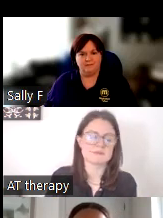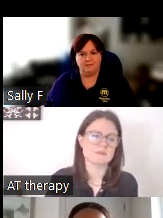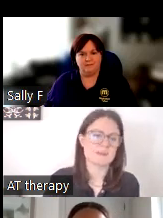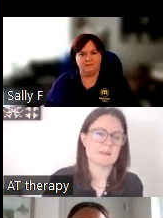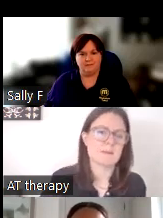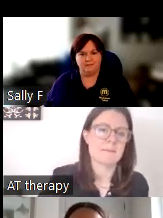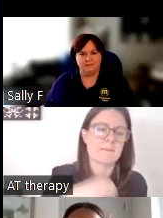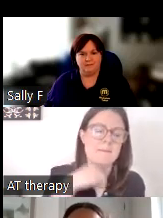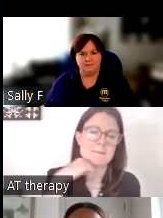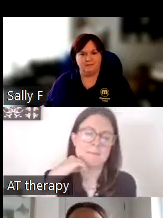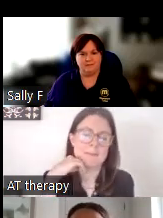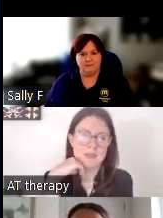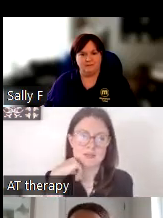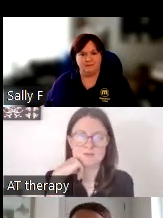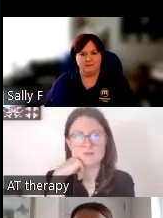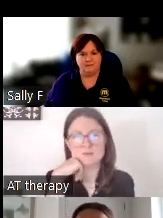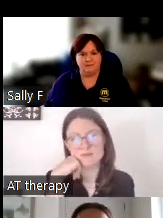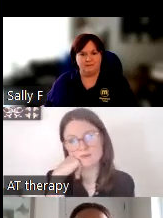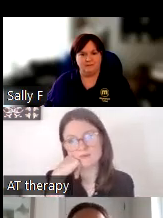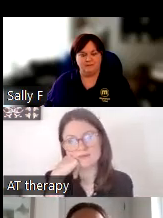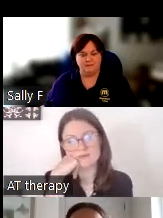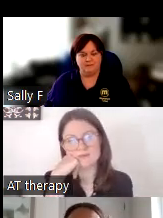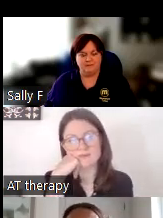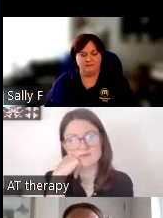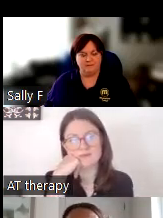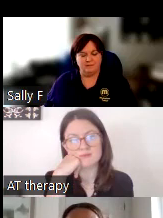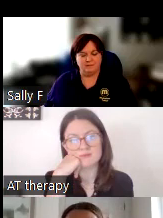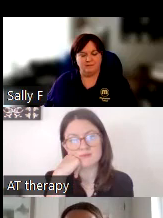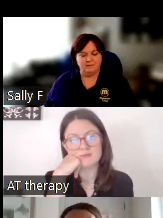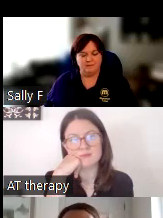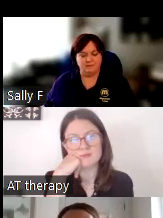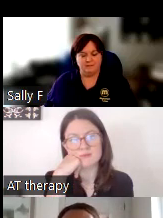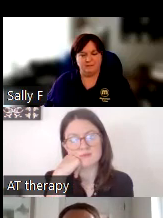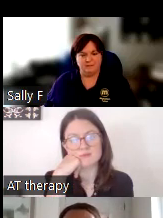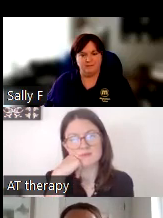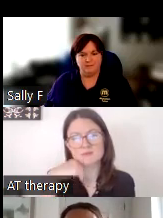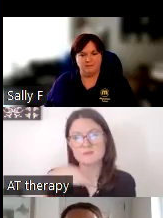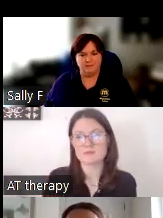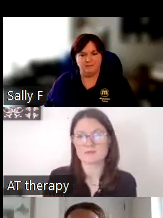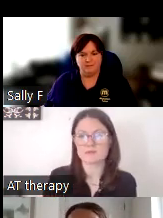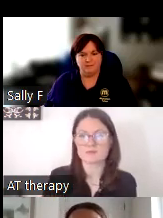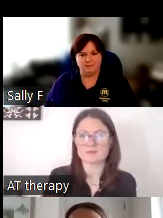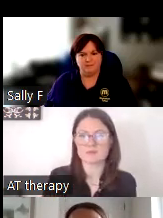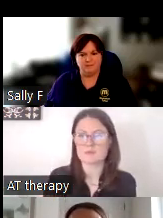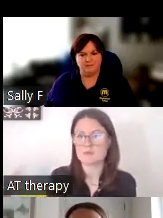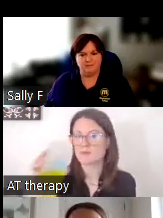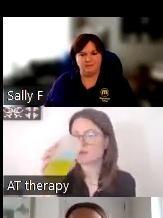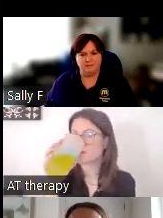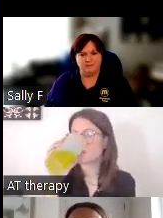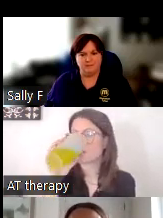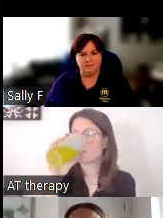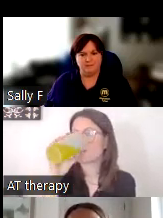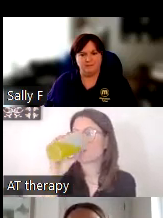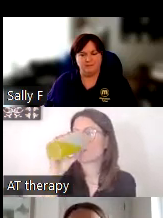to read. But generally, research has shown that signs and symbols actively encourage the development of speech and language